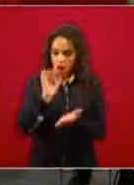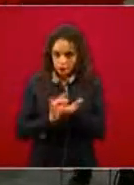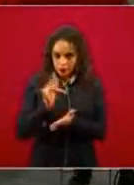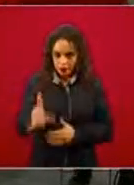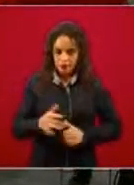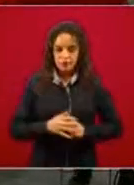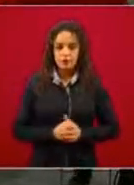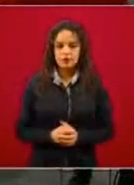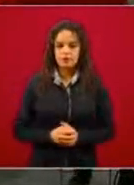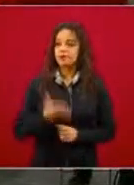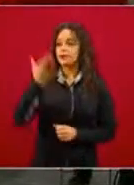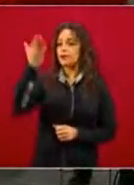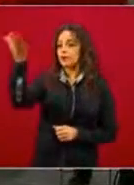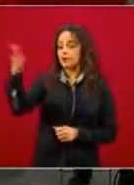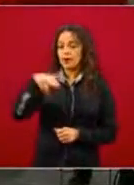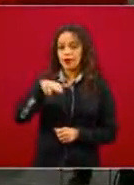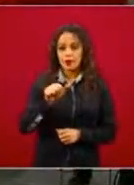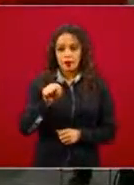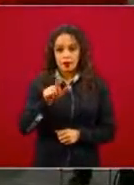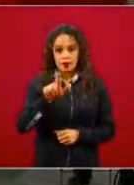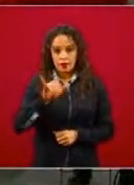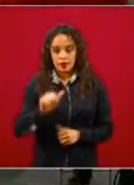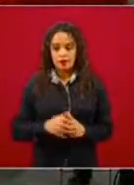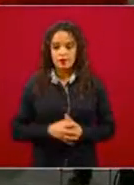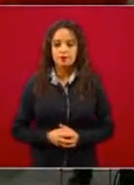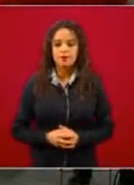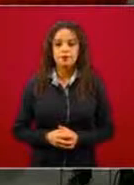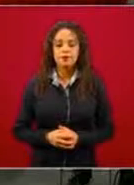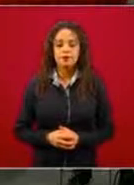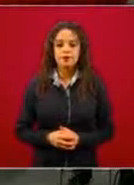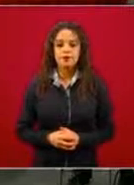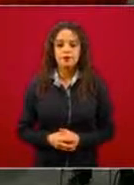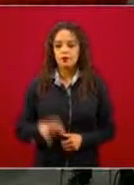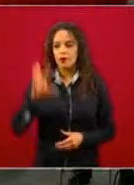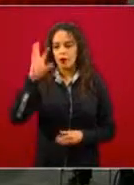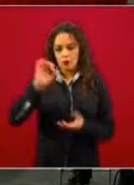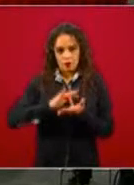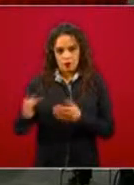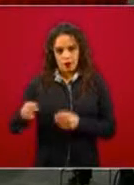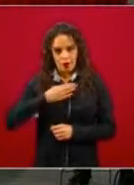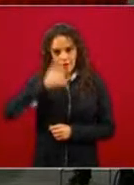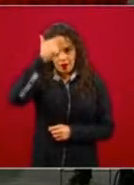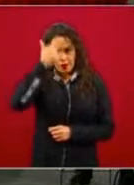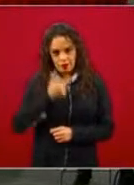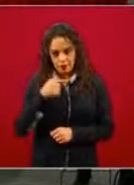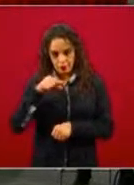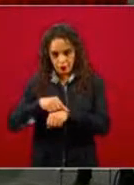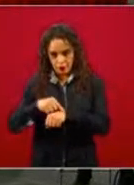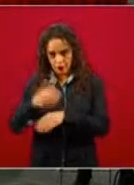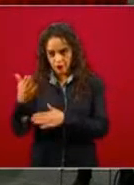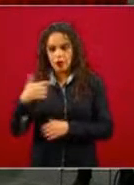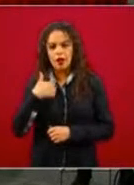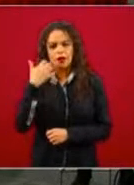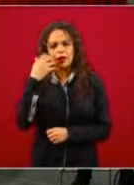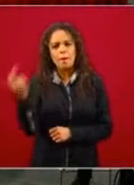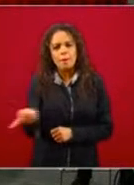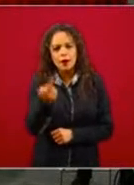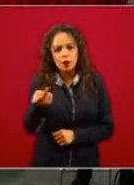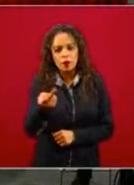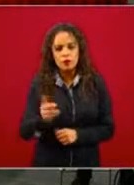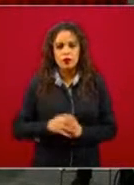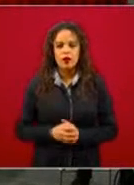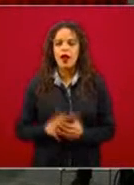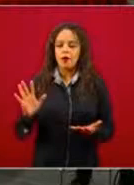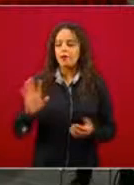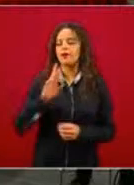not come back. Natalia, please. Thank you. Good evening,